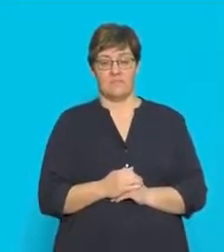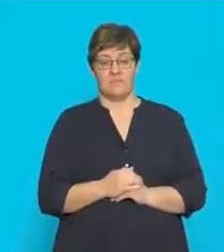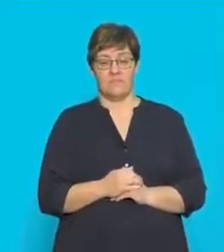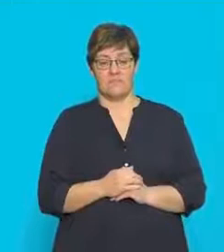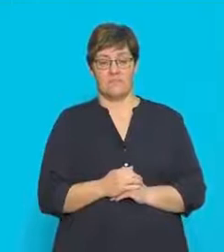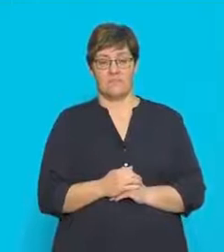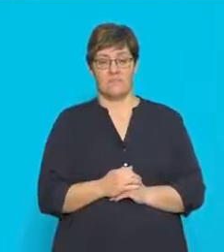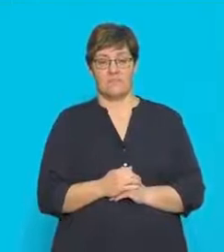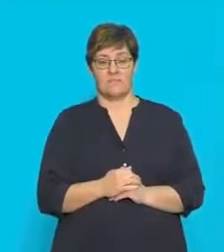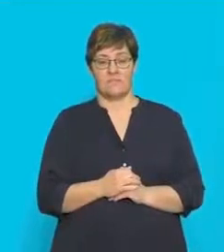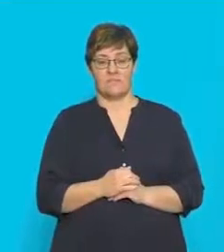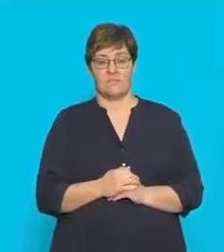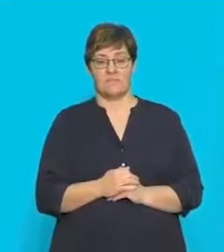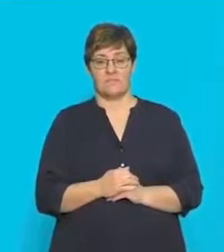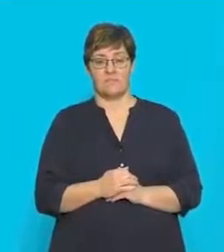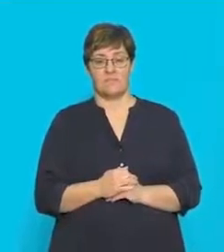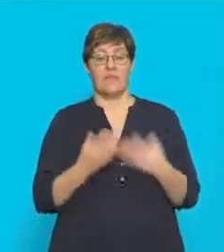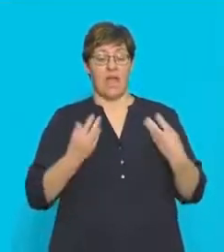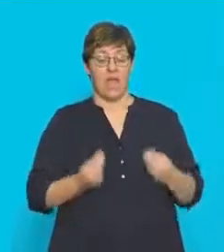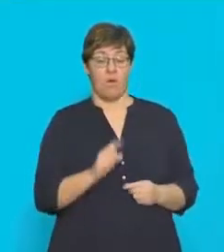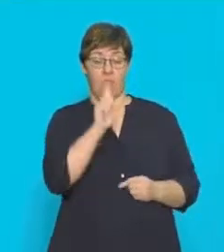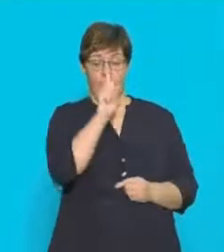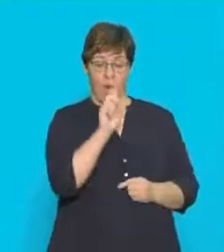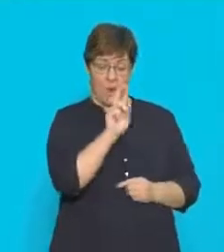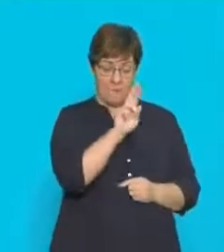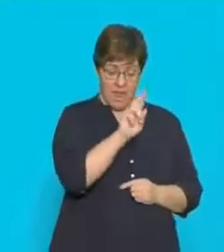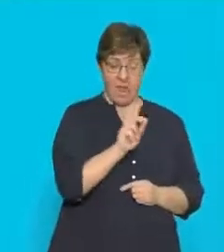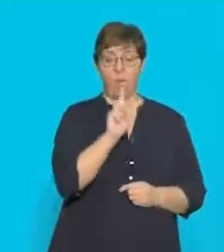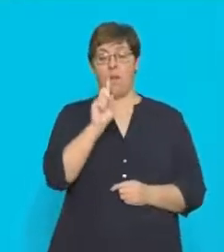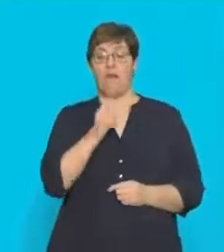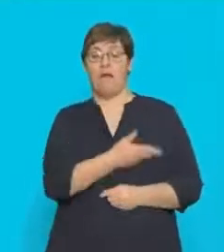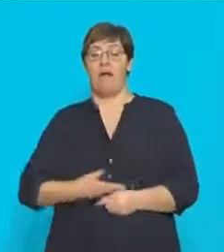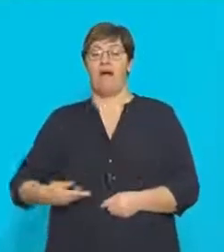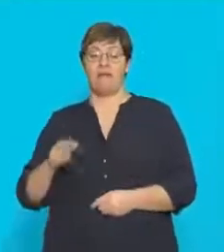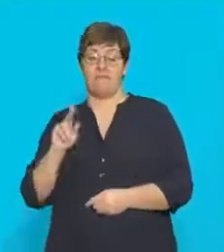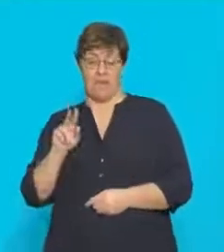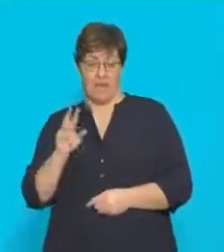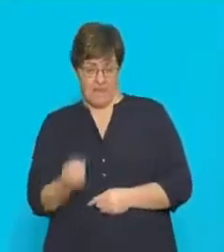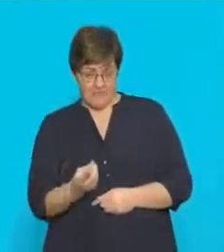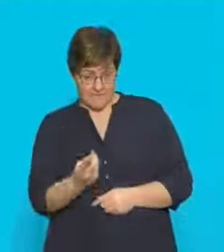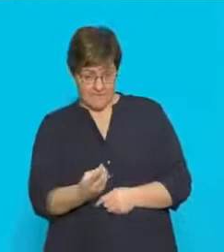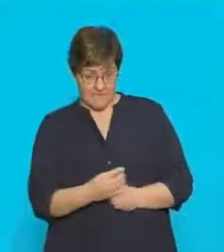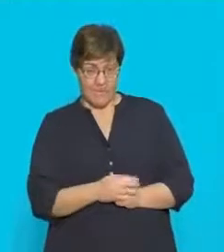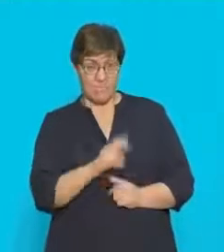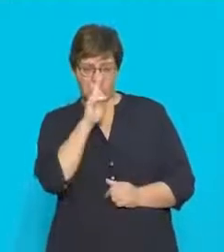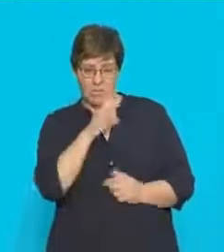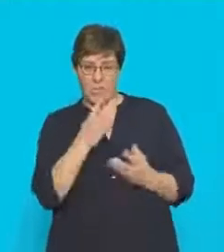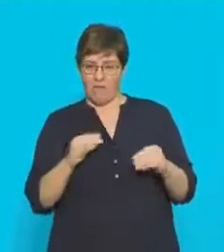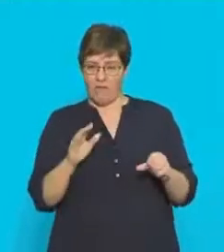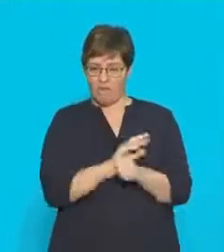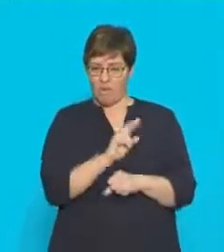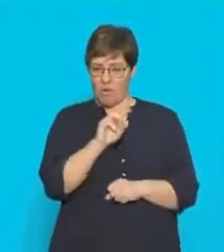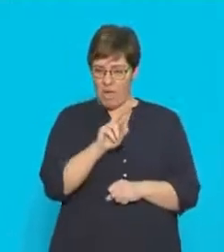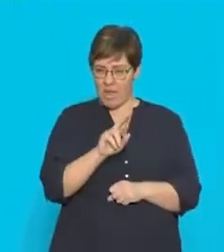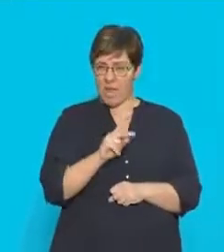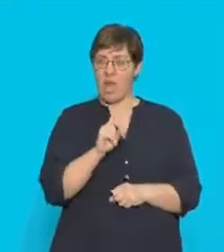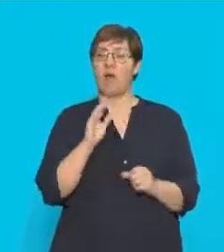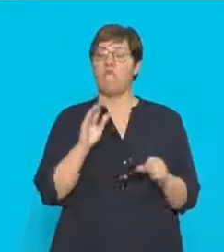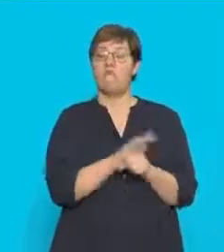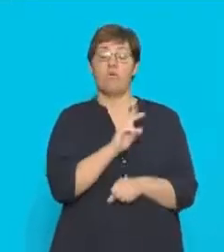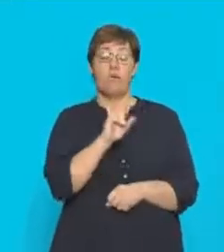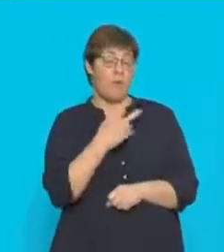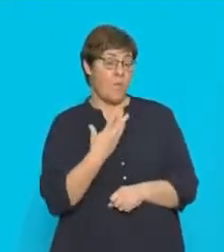Do we have, again to use the sine rule, we need to have one pair and one half pair. So let's go look and see if we have a full pair. And